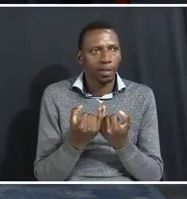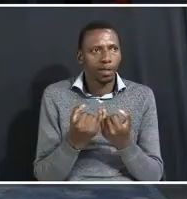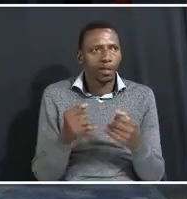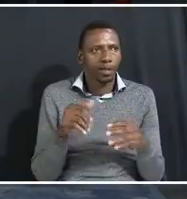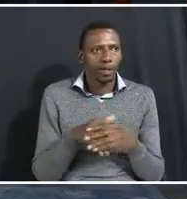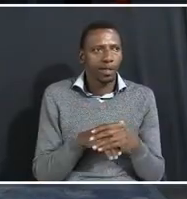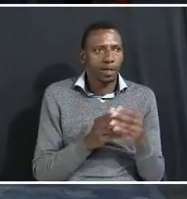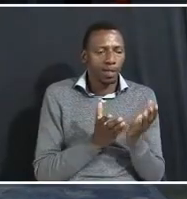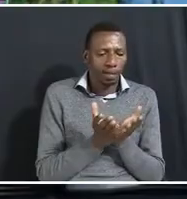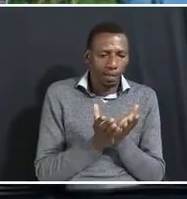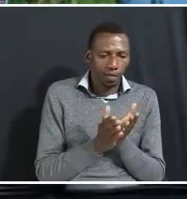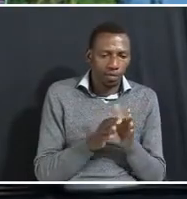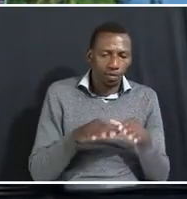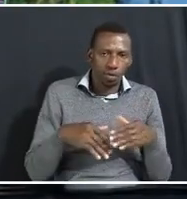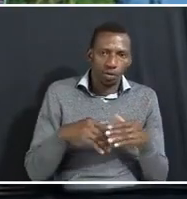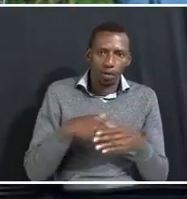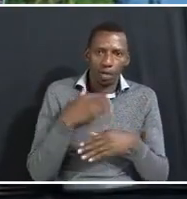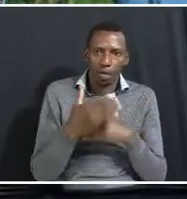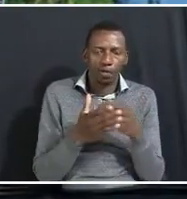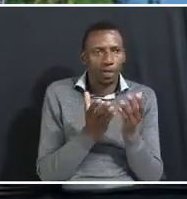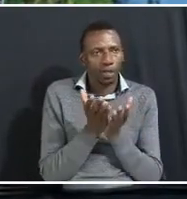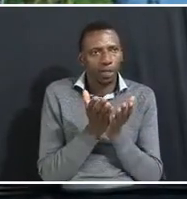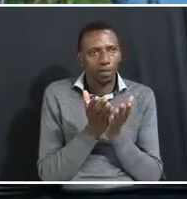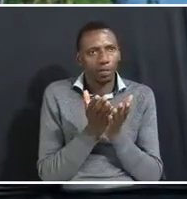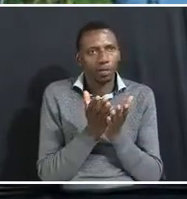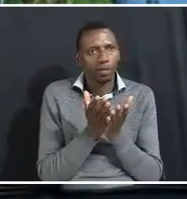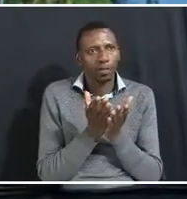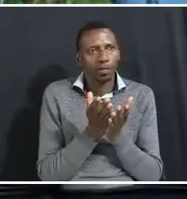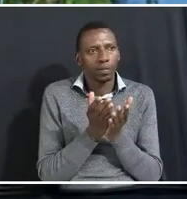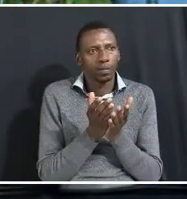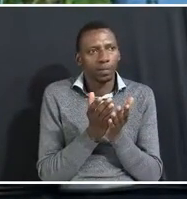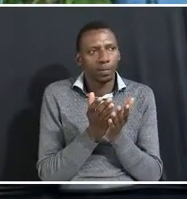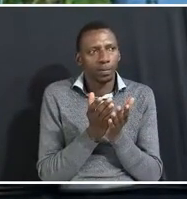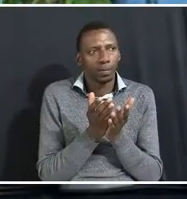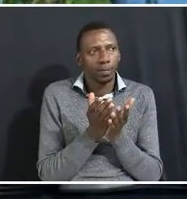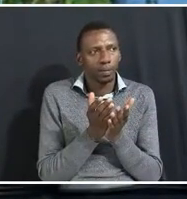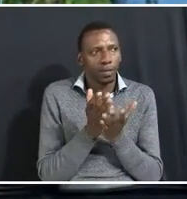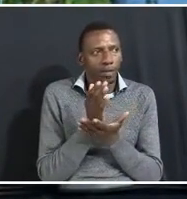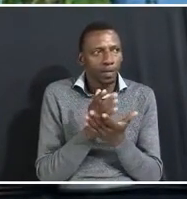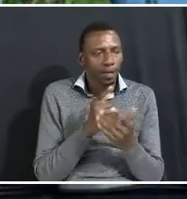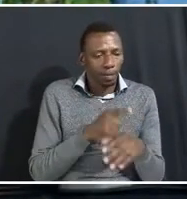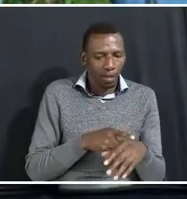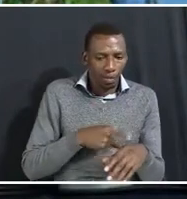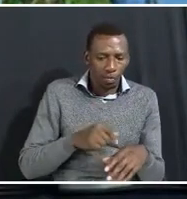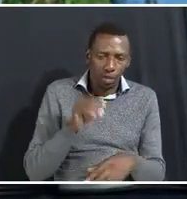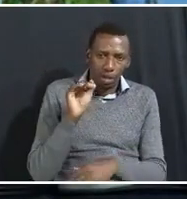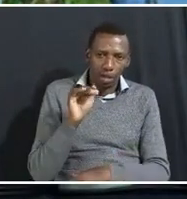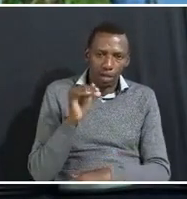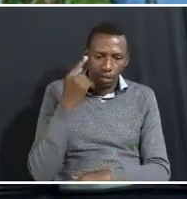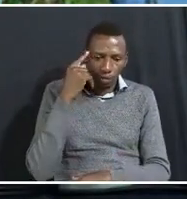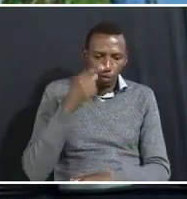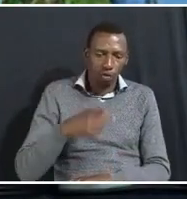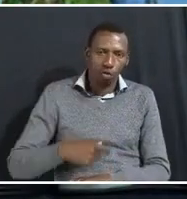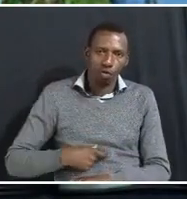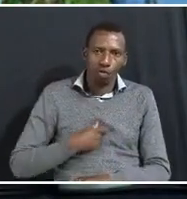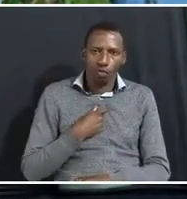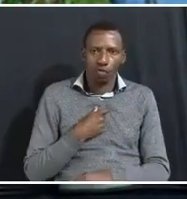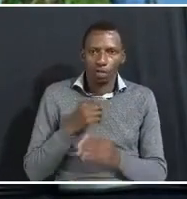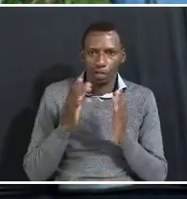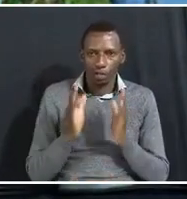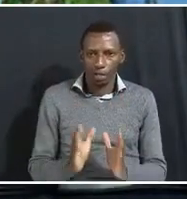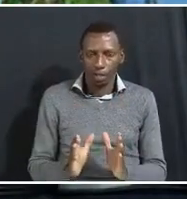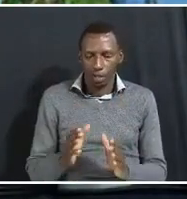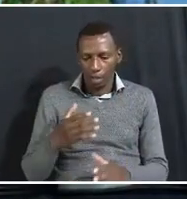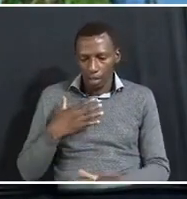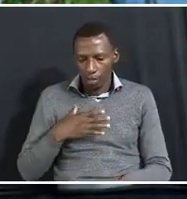or after the service, sometimes during the service, we ask for visitors, people who have